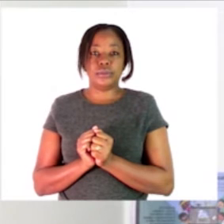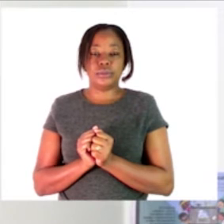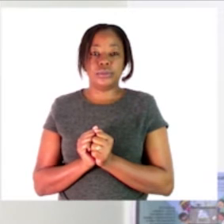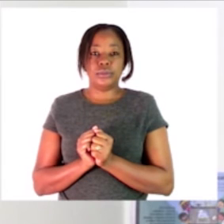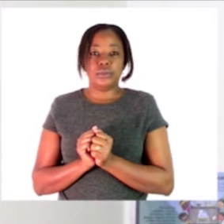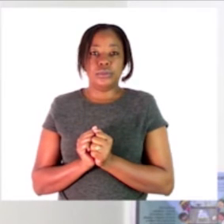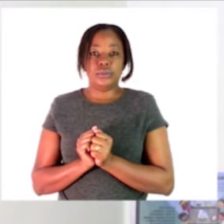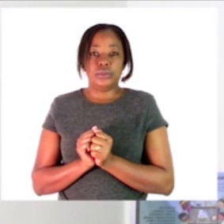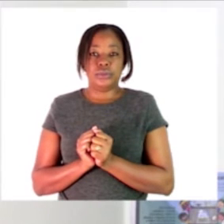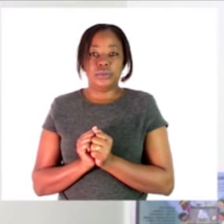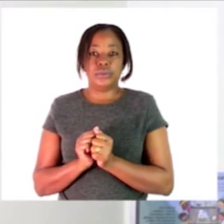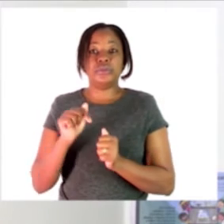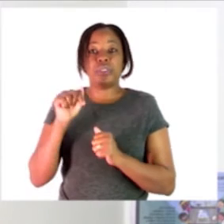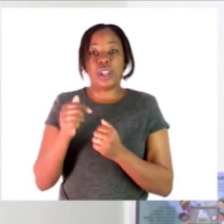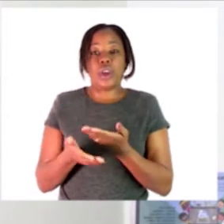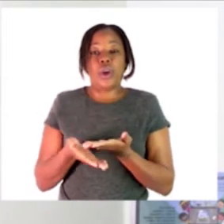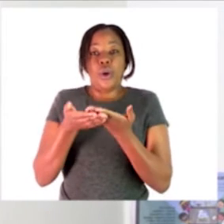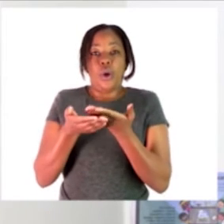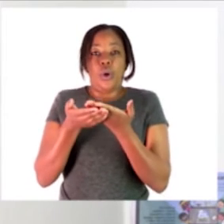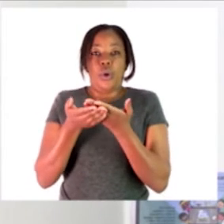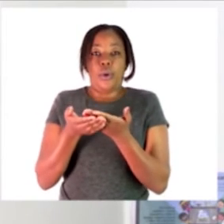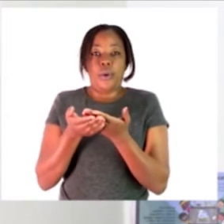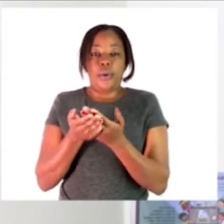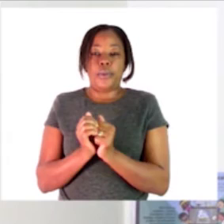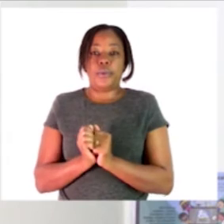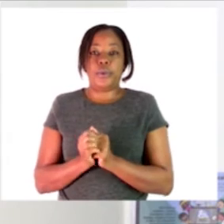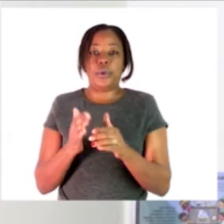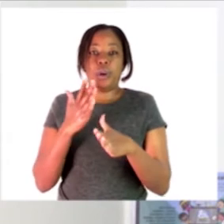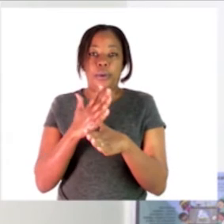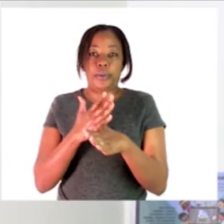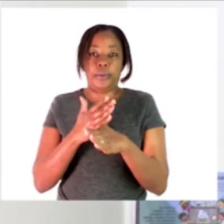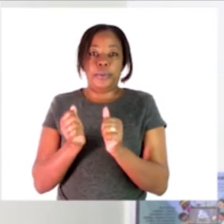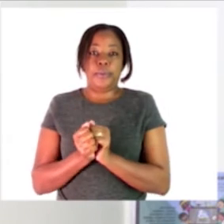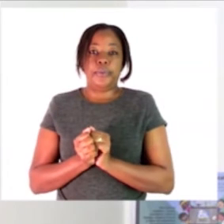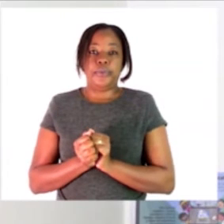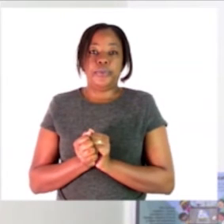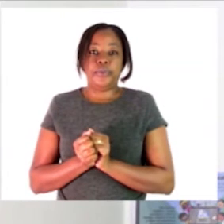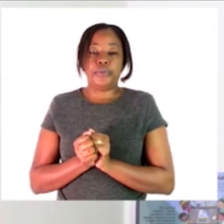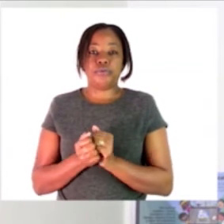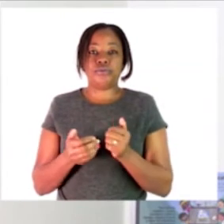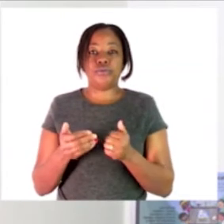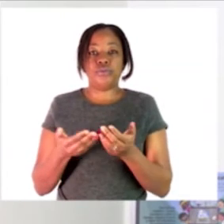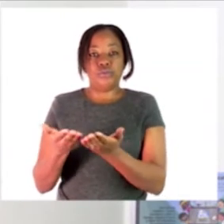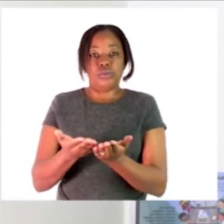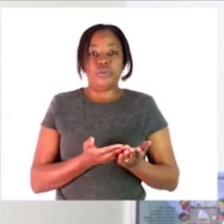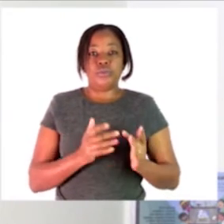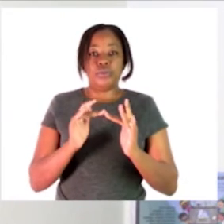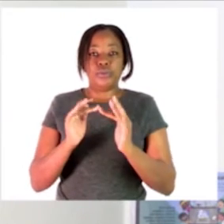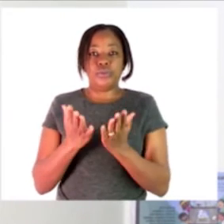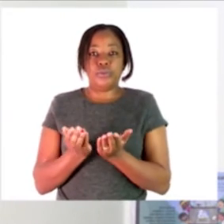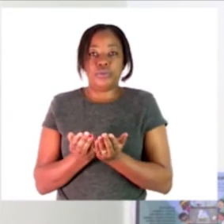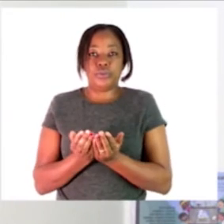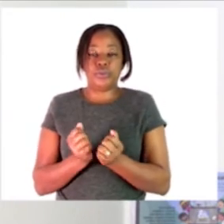I'm sure he's going to help me with everything that we are going to go through in order to help you at home as well. Welcome to My Zone